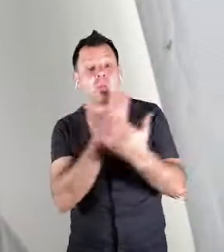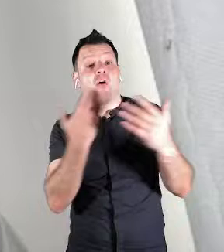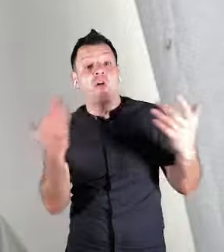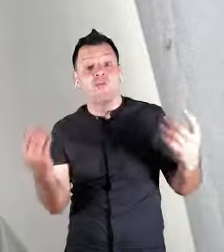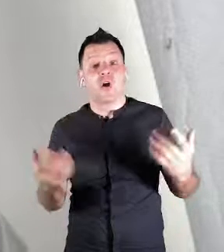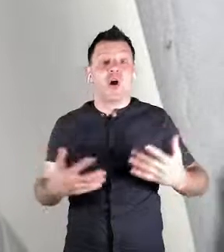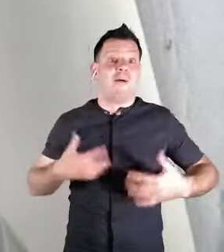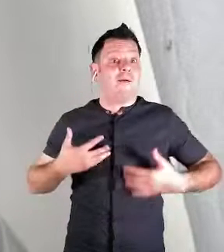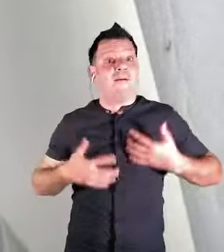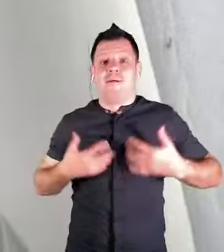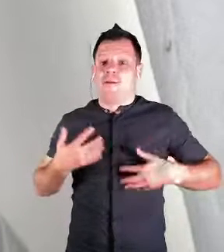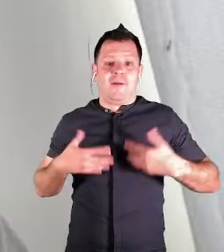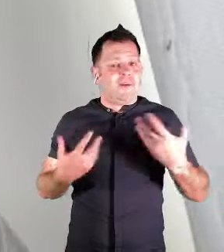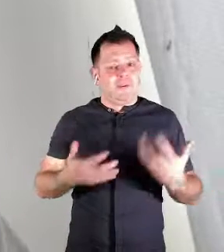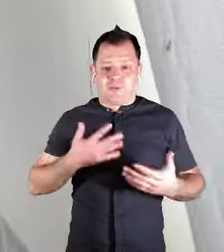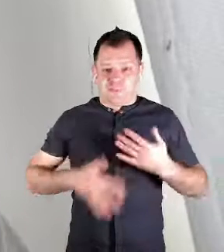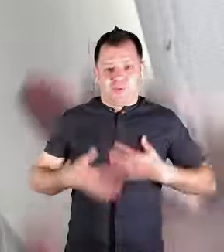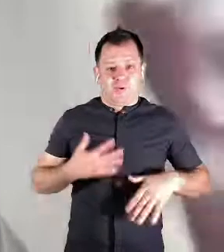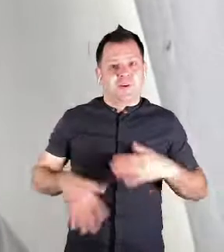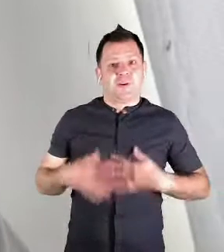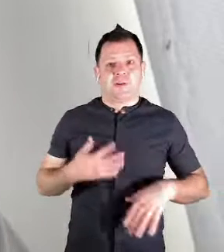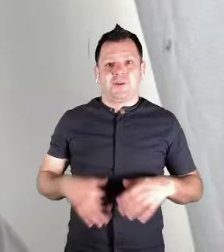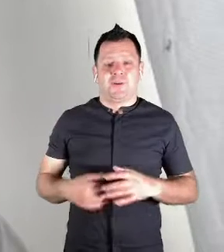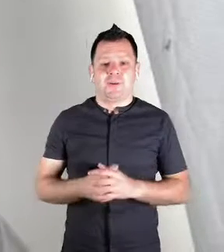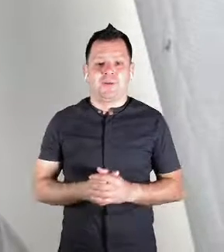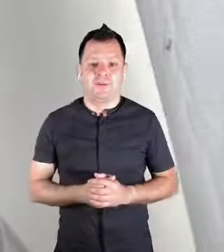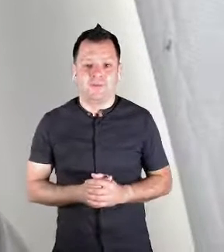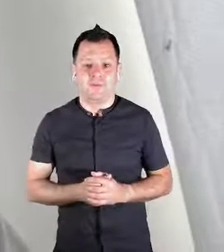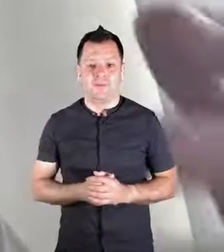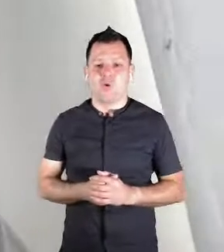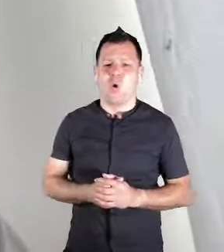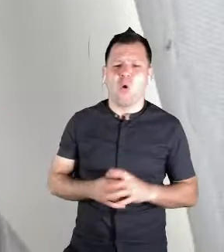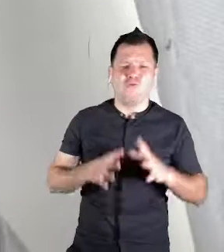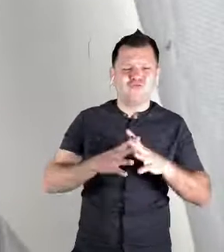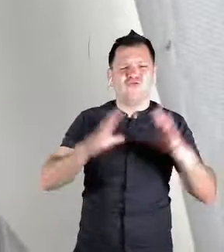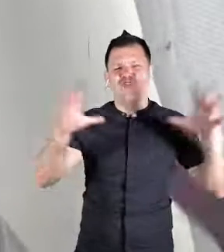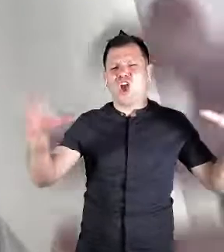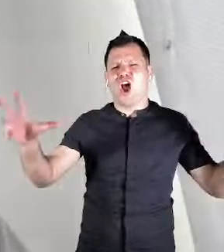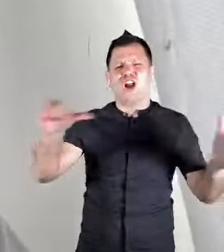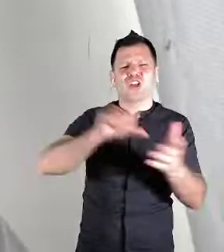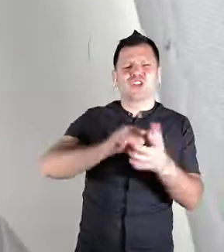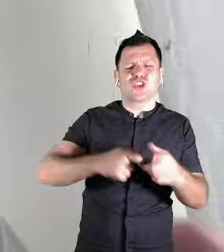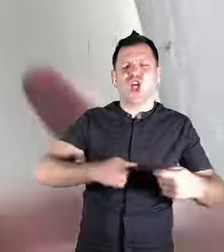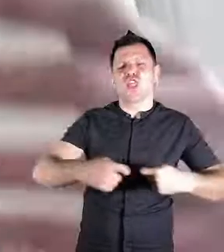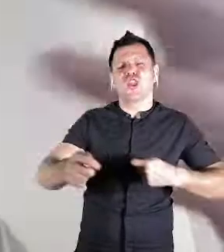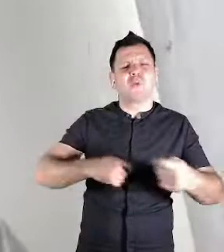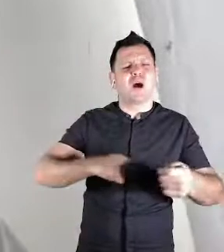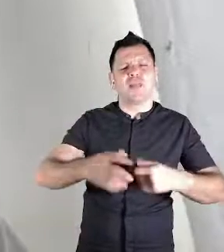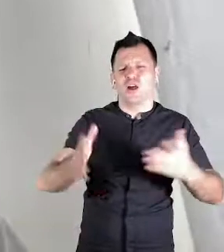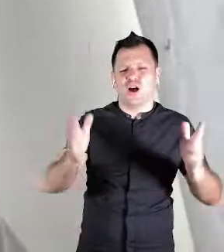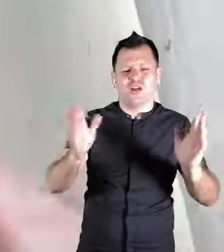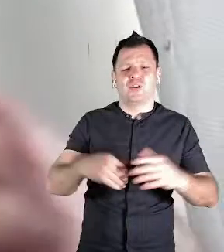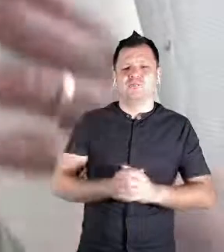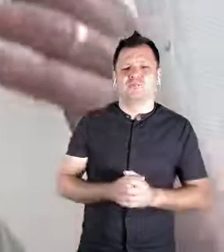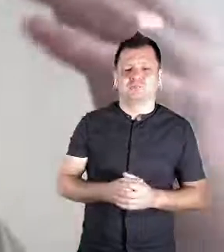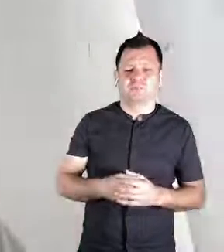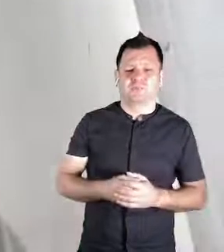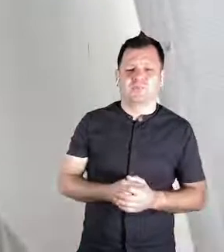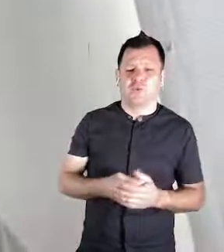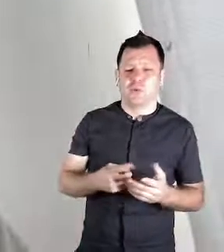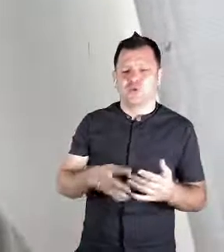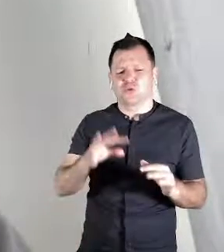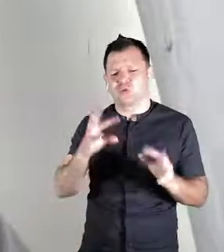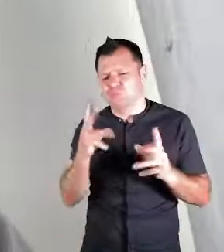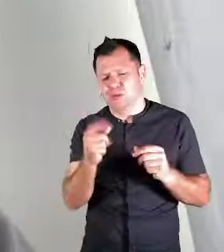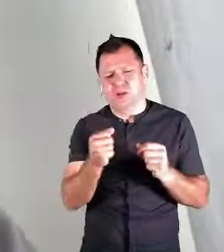We must take the chance. That's how they describe that, how these things